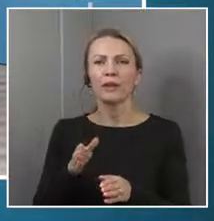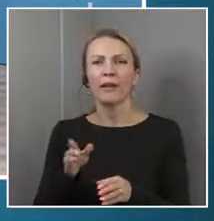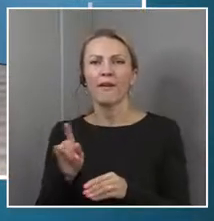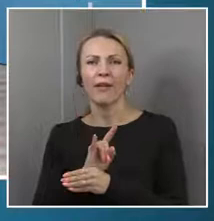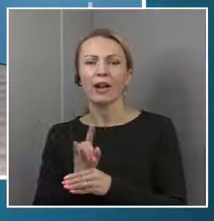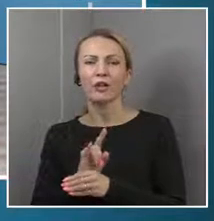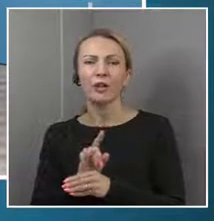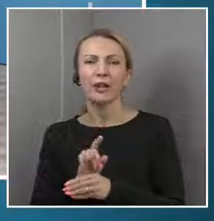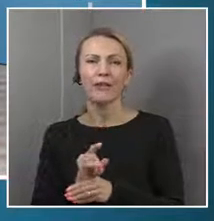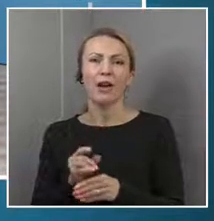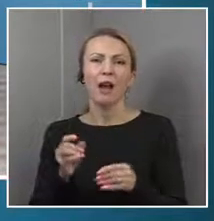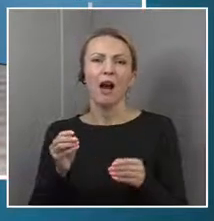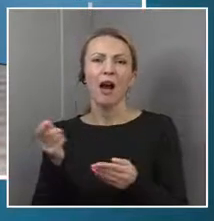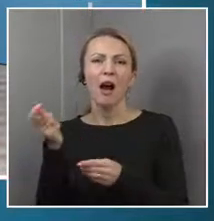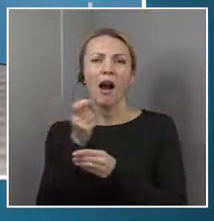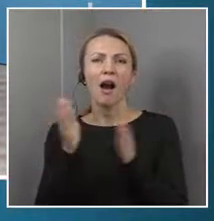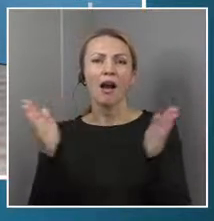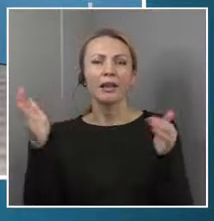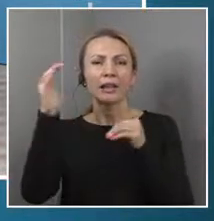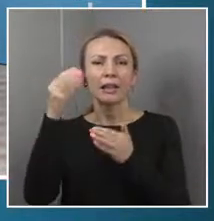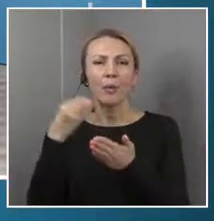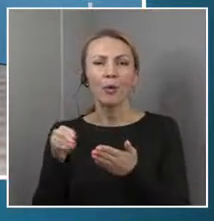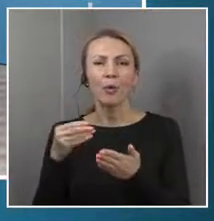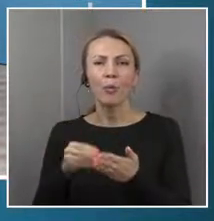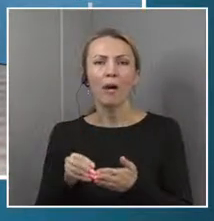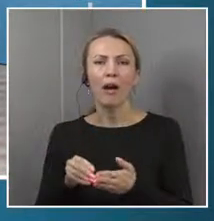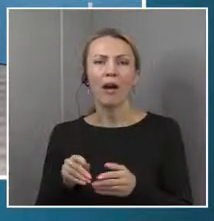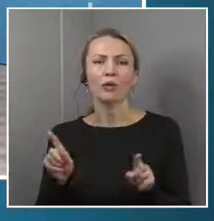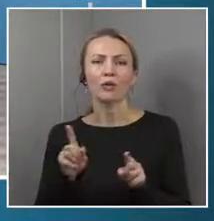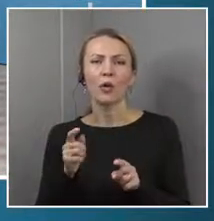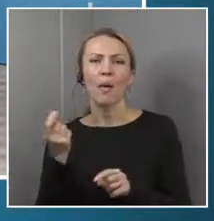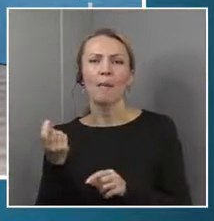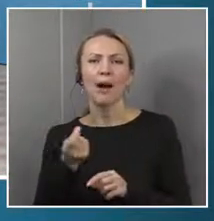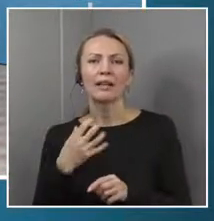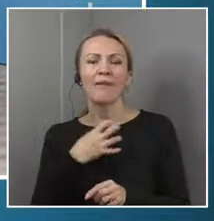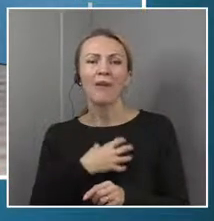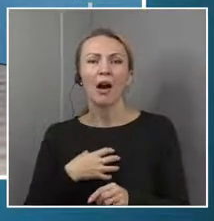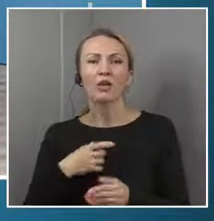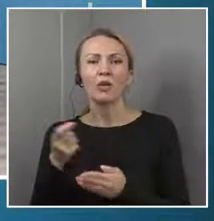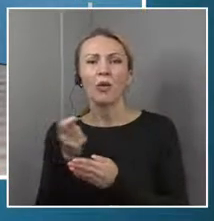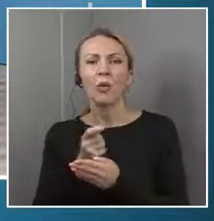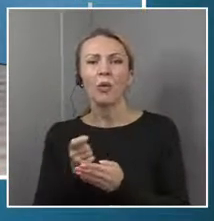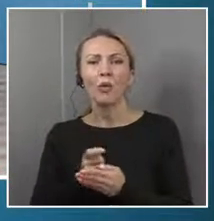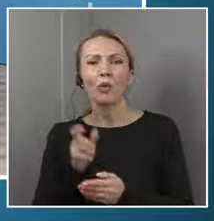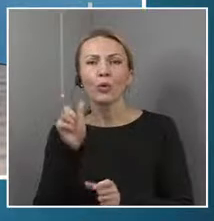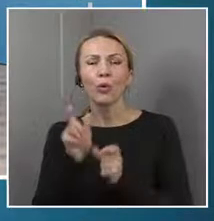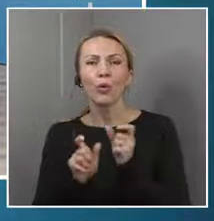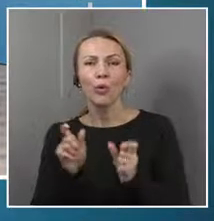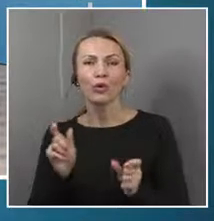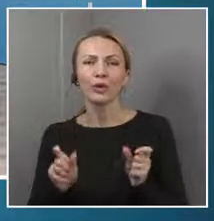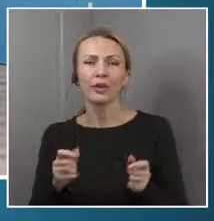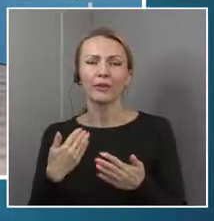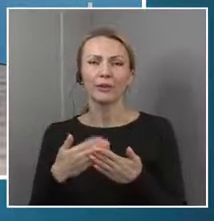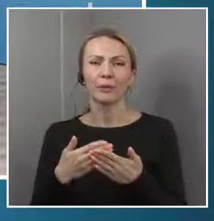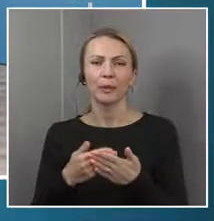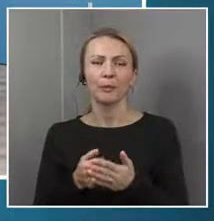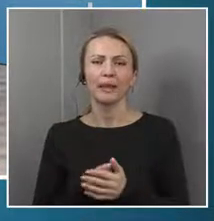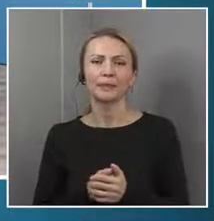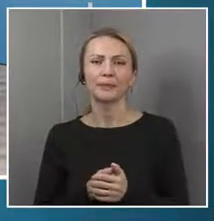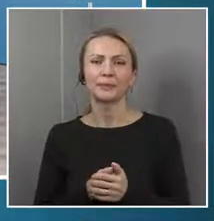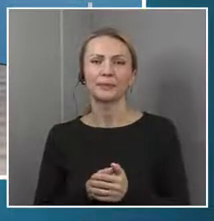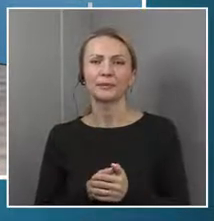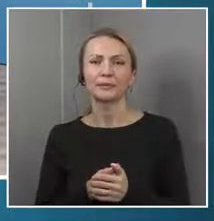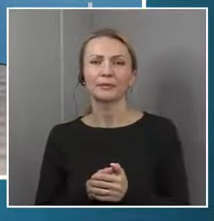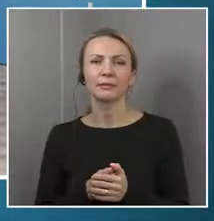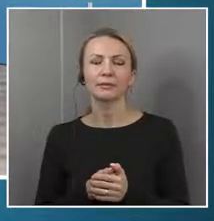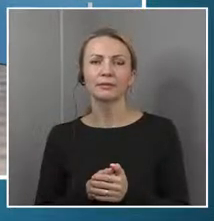buy fake art. You will buy overpriced art. You will buy insignificant artists. You will buy